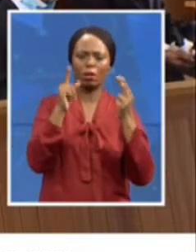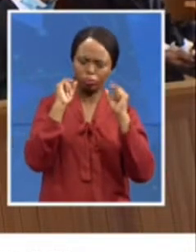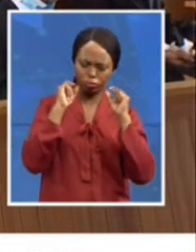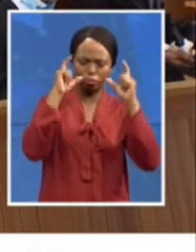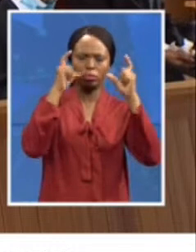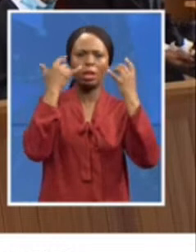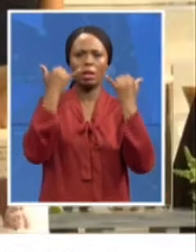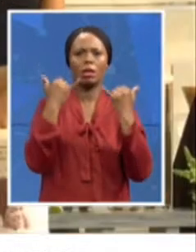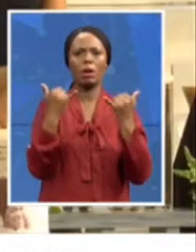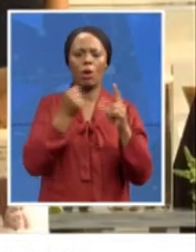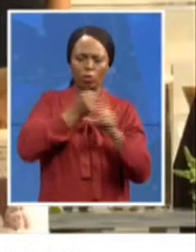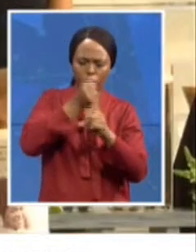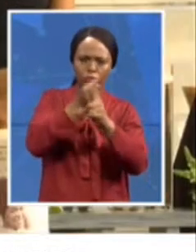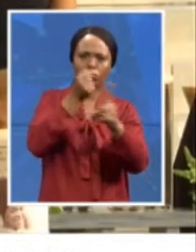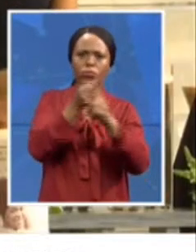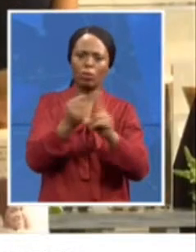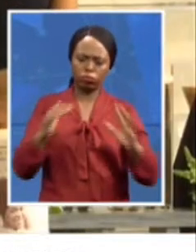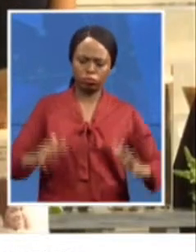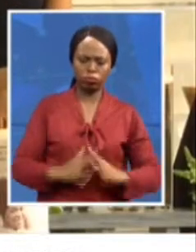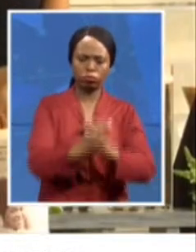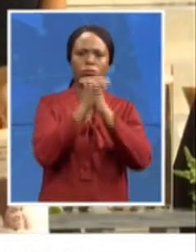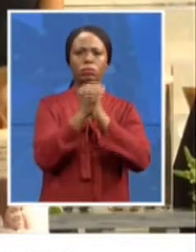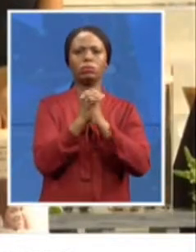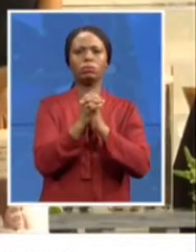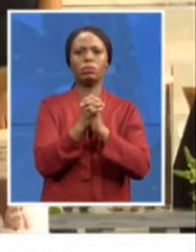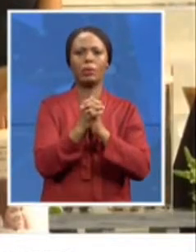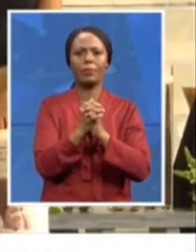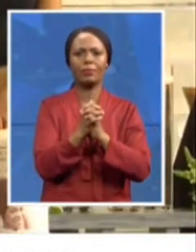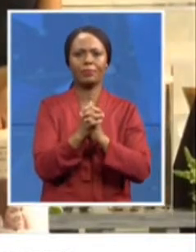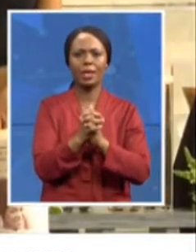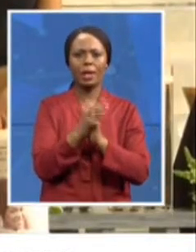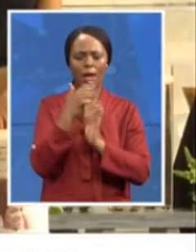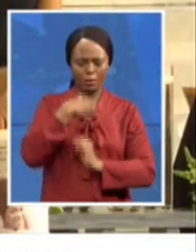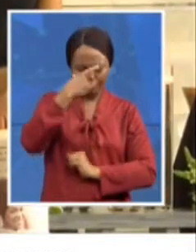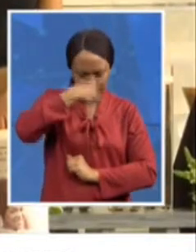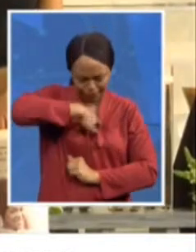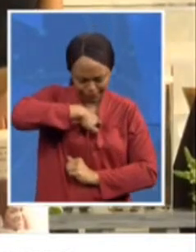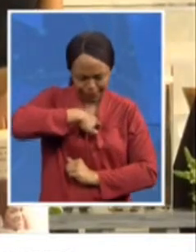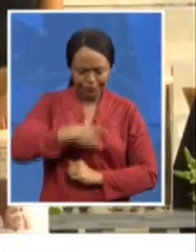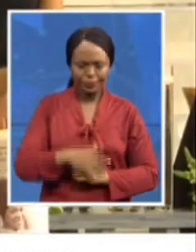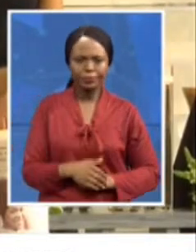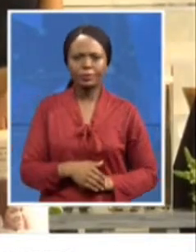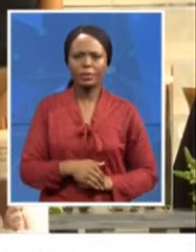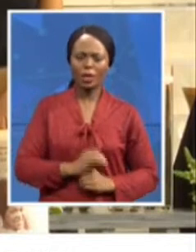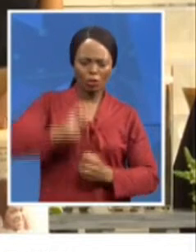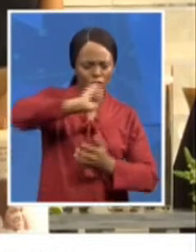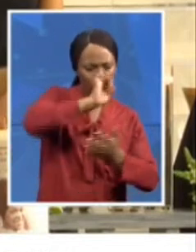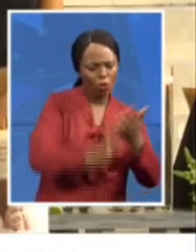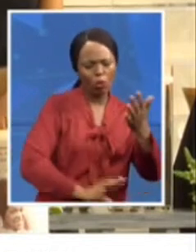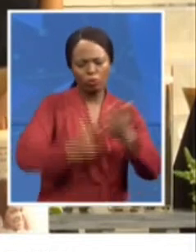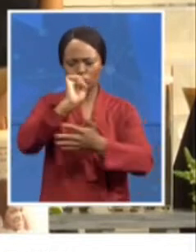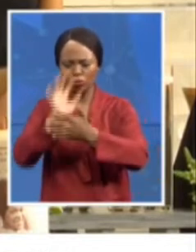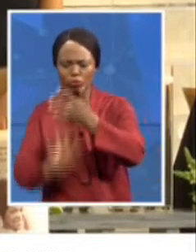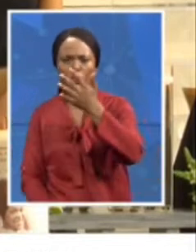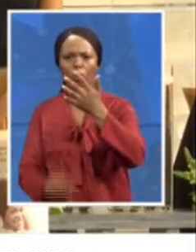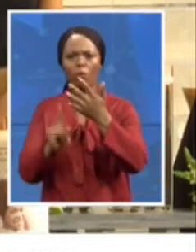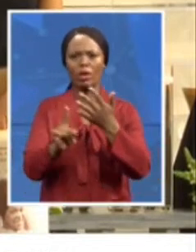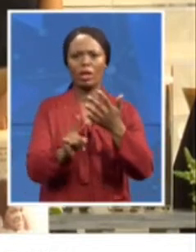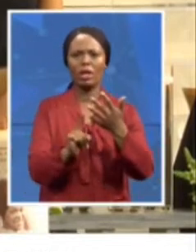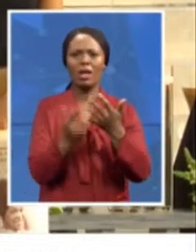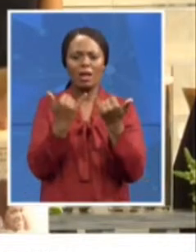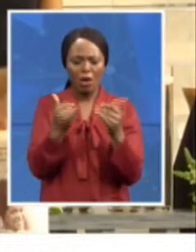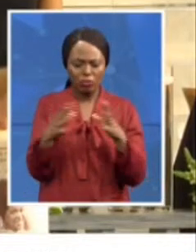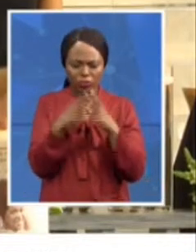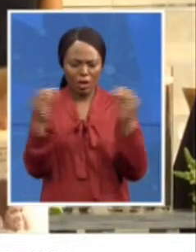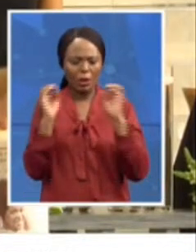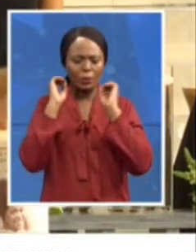I'll grieve. Though our story had blazes of fondness, it was no sanctuary. Reflected of your grueling reality, a